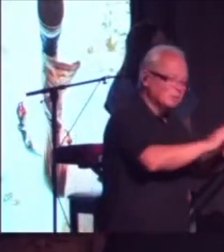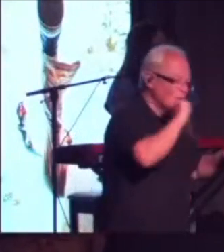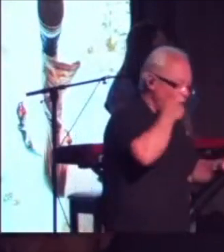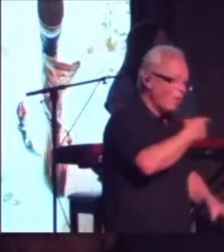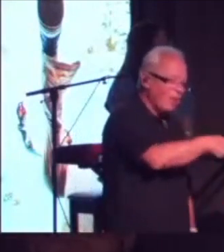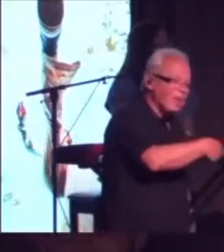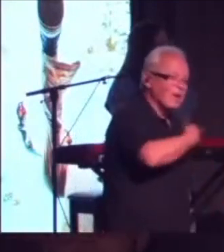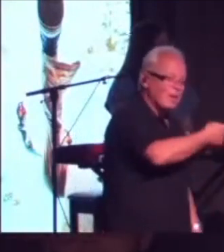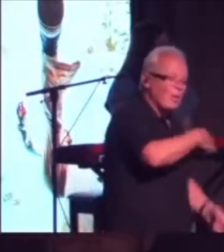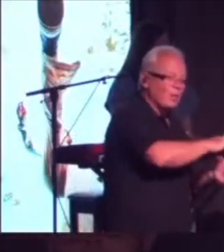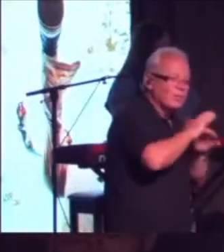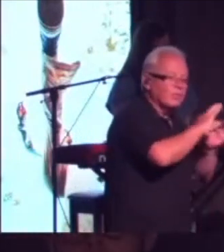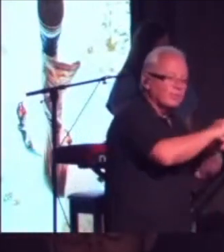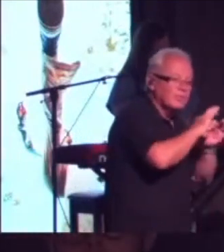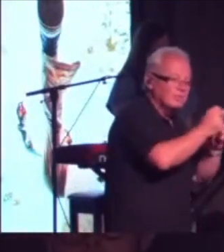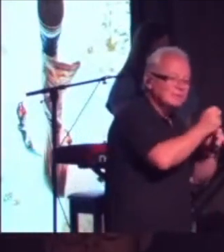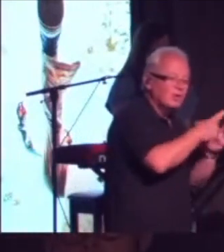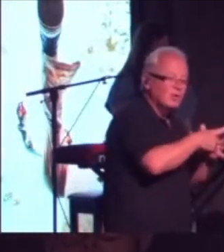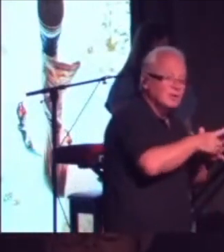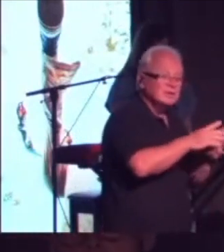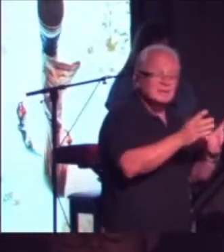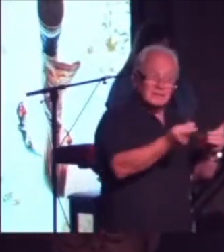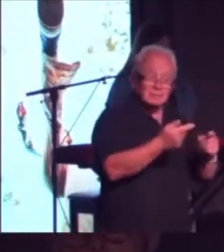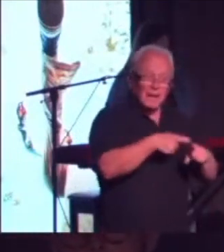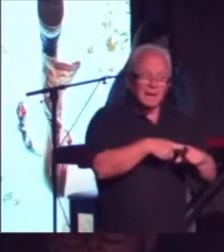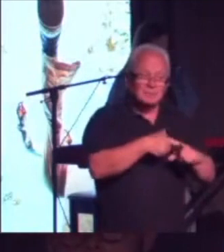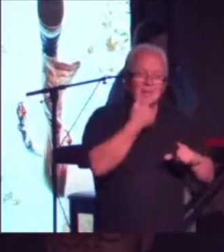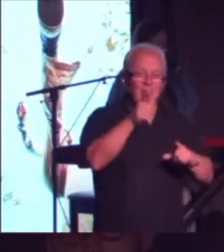You might disown. You might have people who disown you in trouble. Jesus never will.